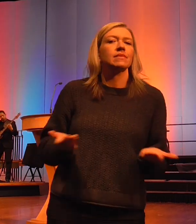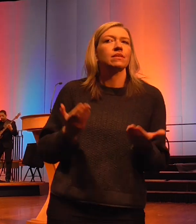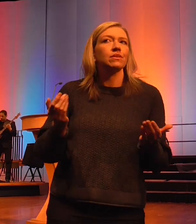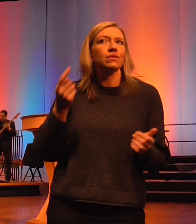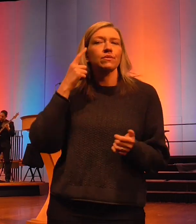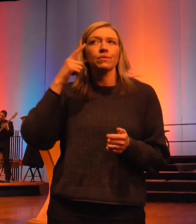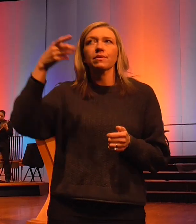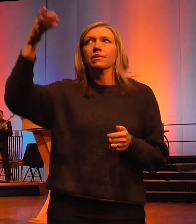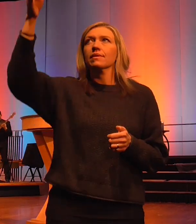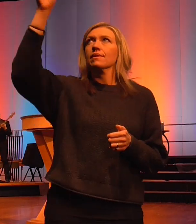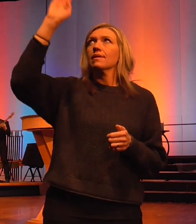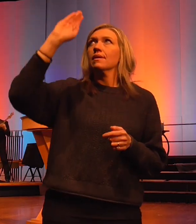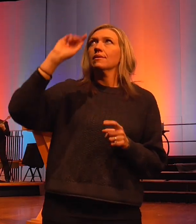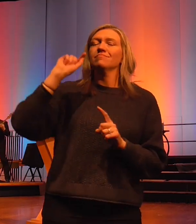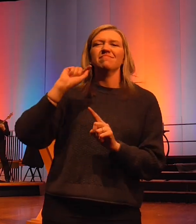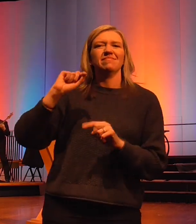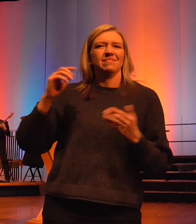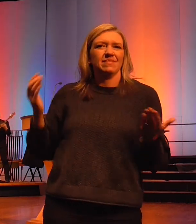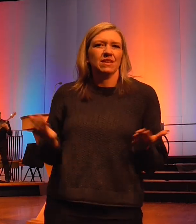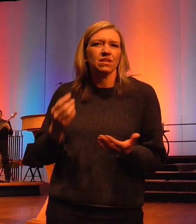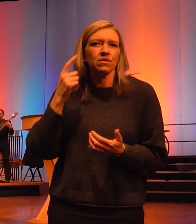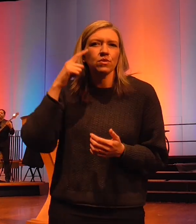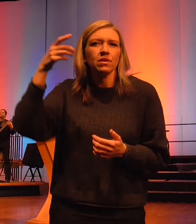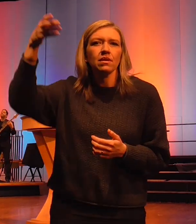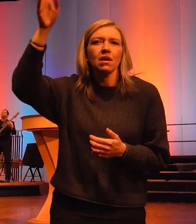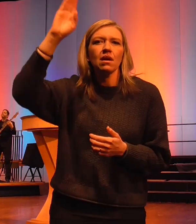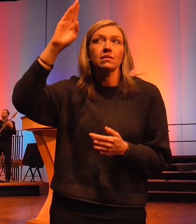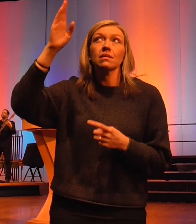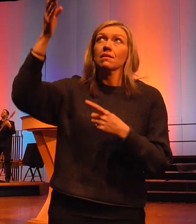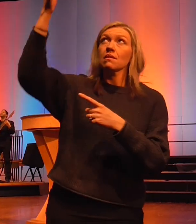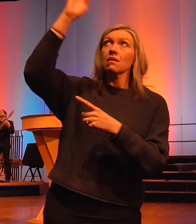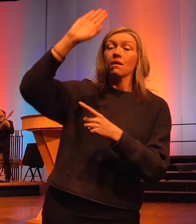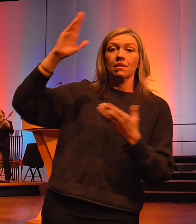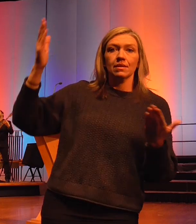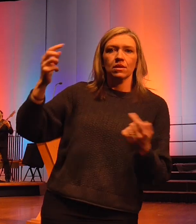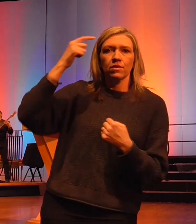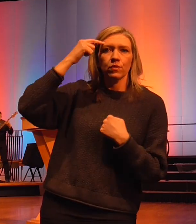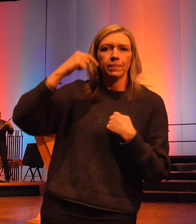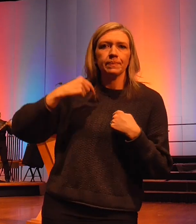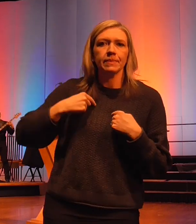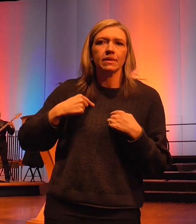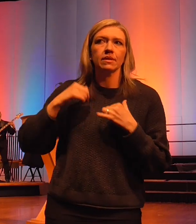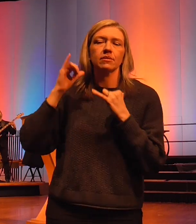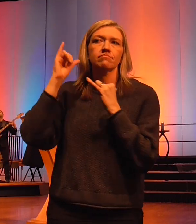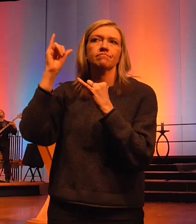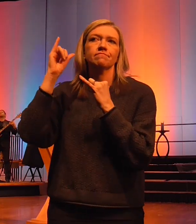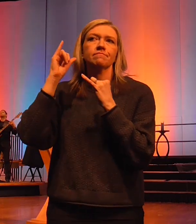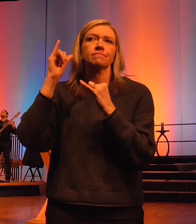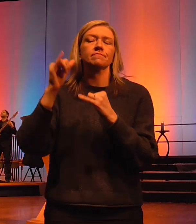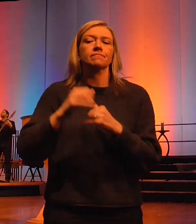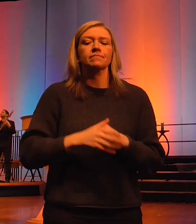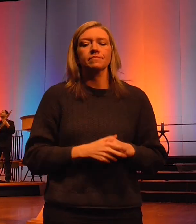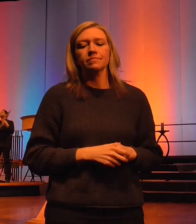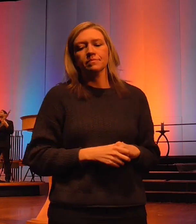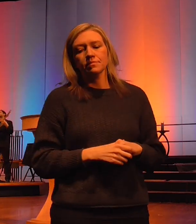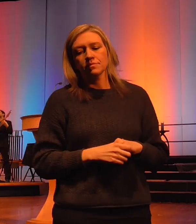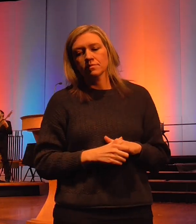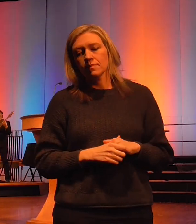here for God, and God is here for me.